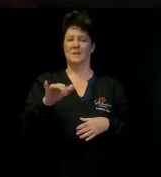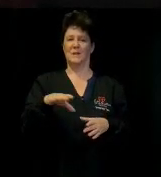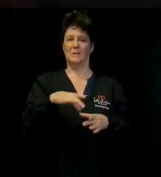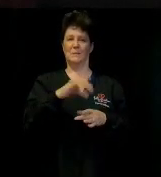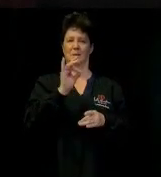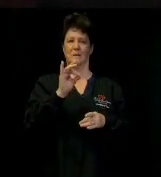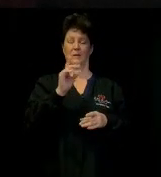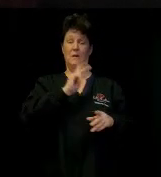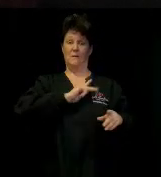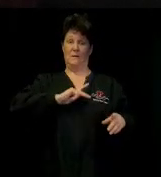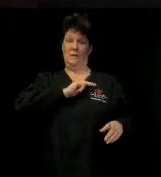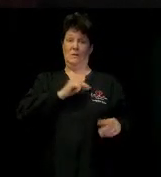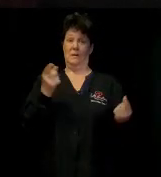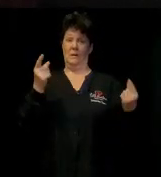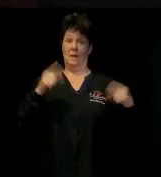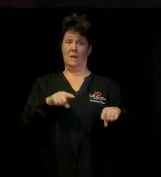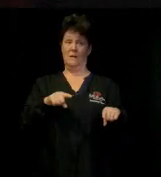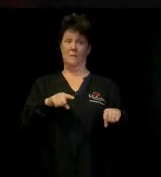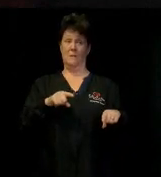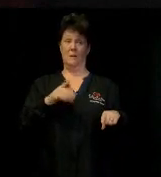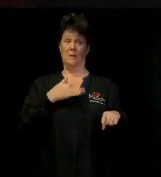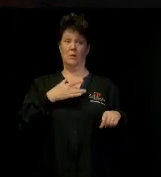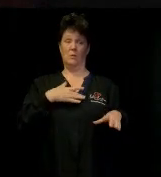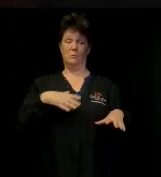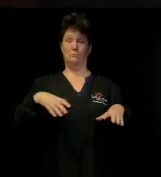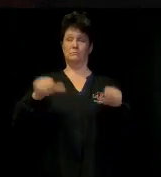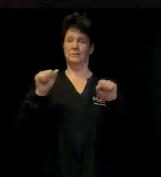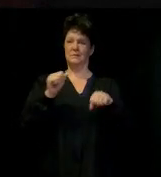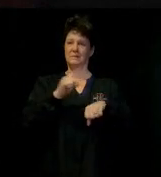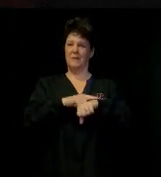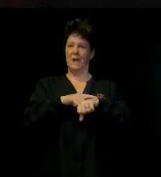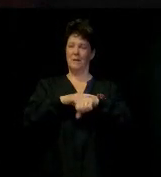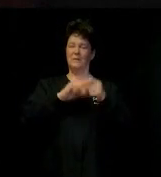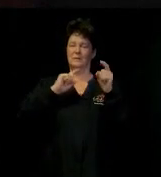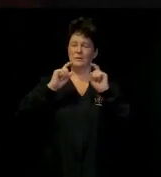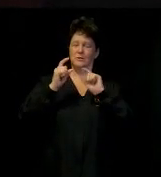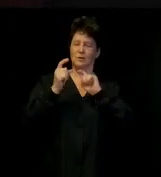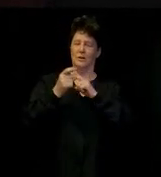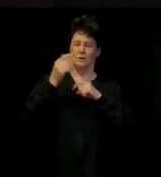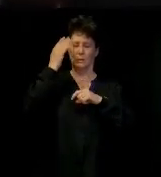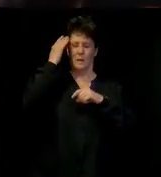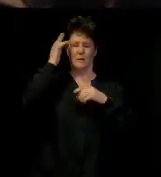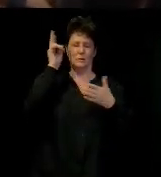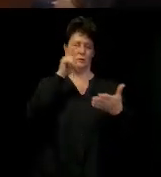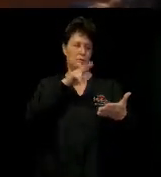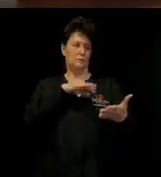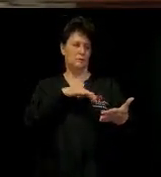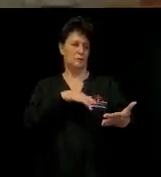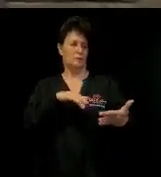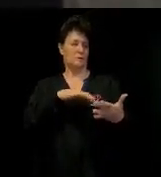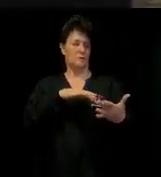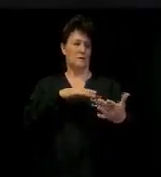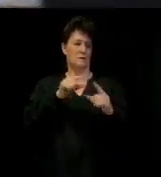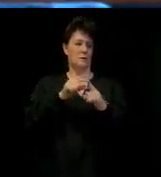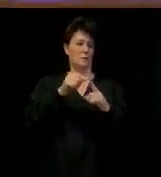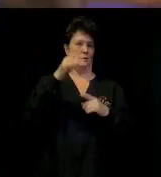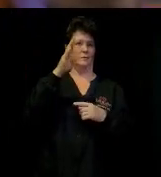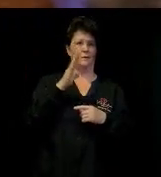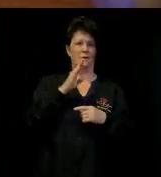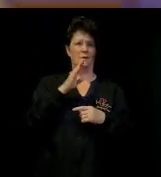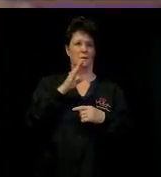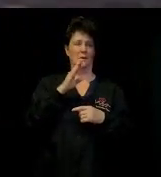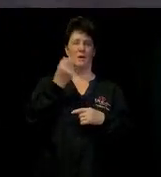physically happening in you as you're taking the time to renew your mind and you're reading God's word and you're studying about what he's doing and